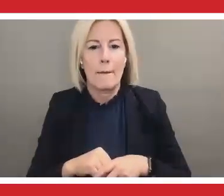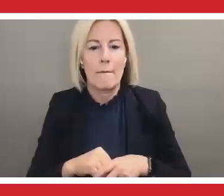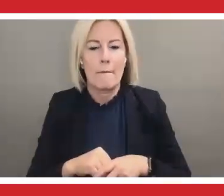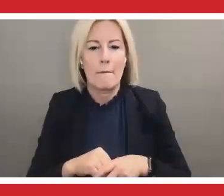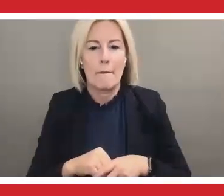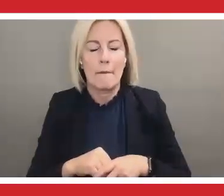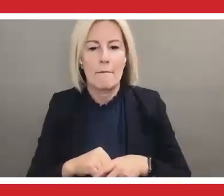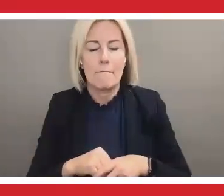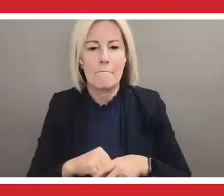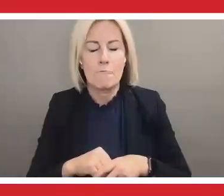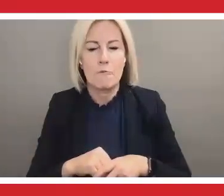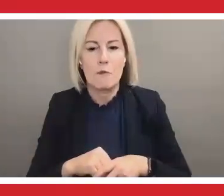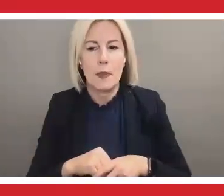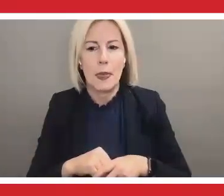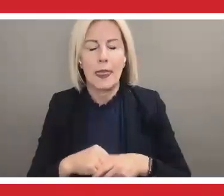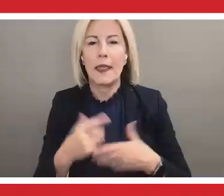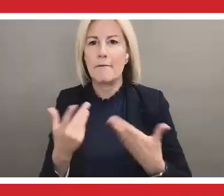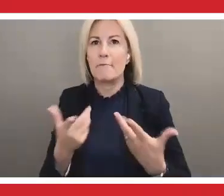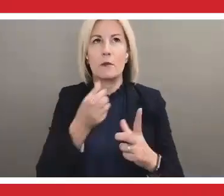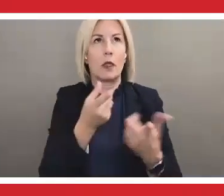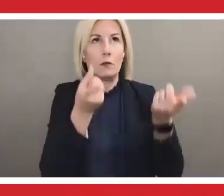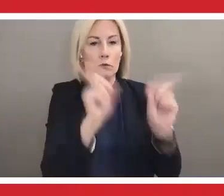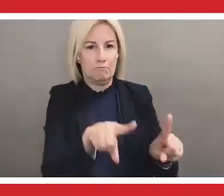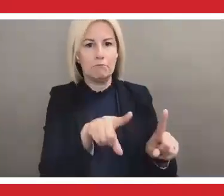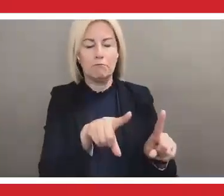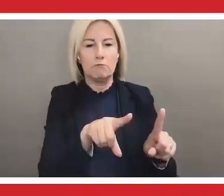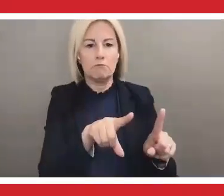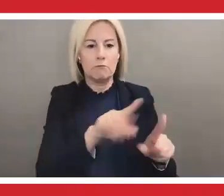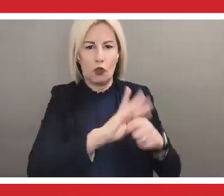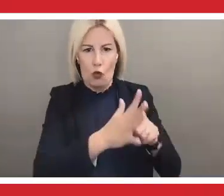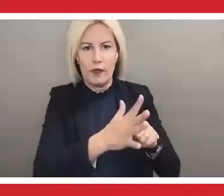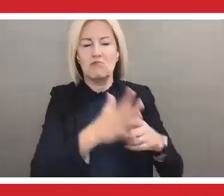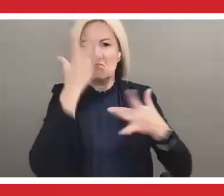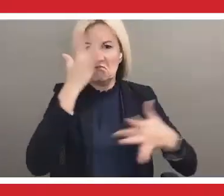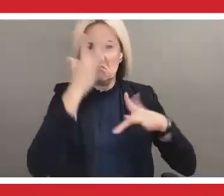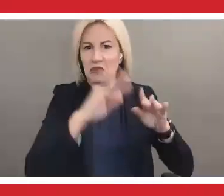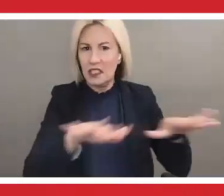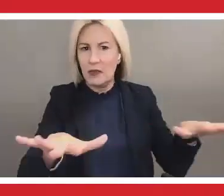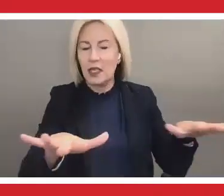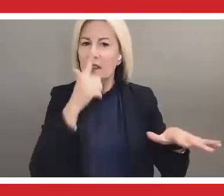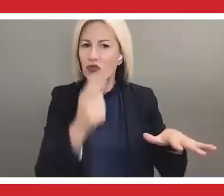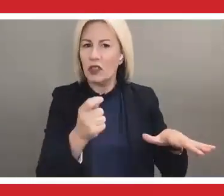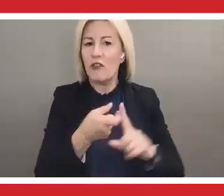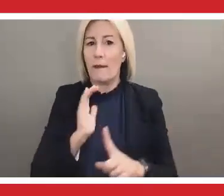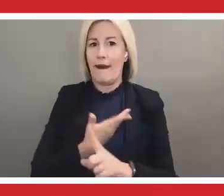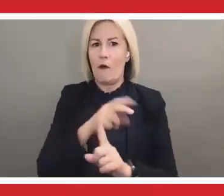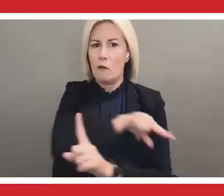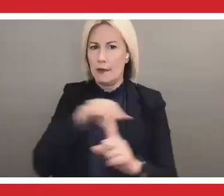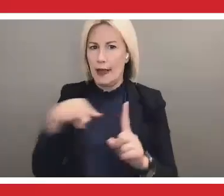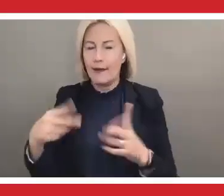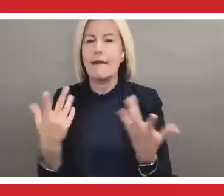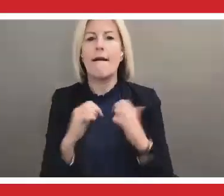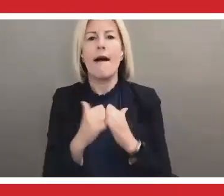the event of the pandemic and COVID has been an interesting one, I think, certainly from our perspective, as to how we were able to